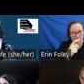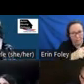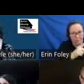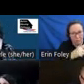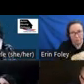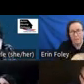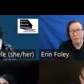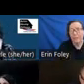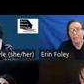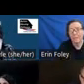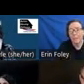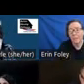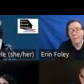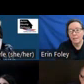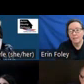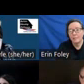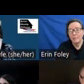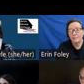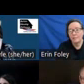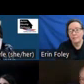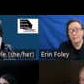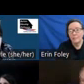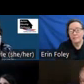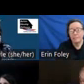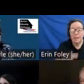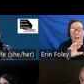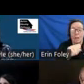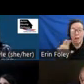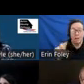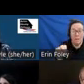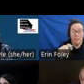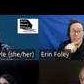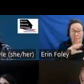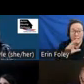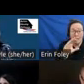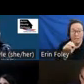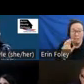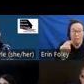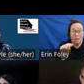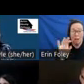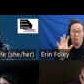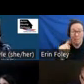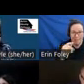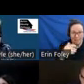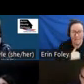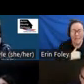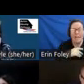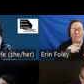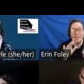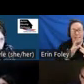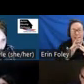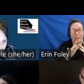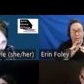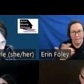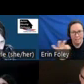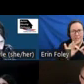Comcast has an Internet Essentials plan for $9.95 a month for people on public